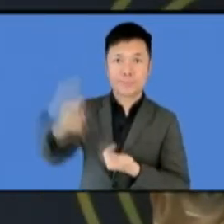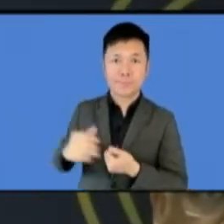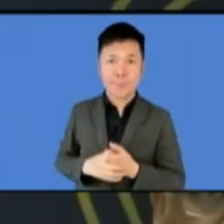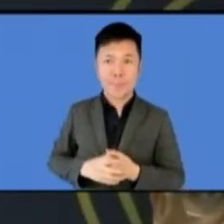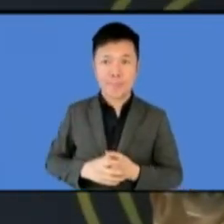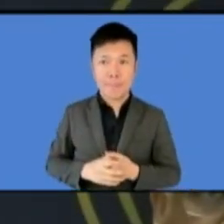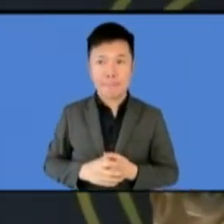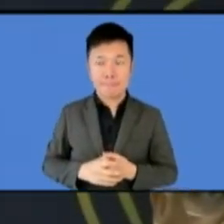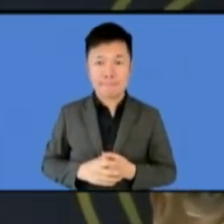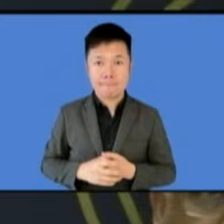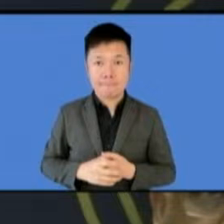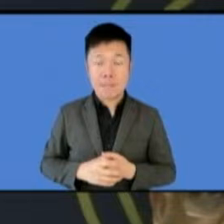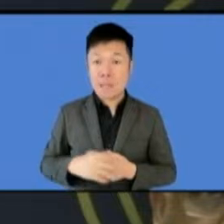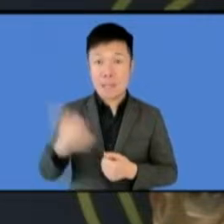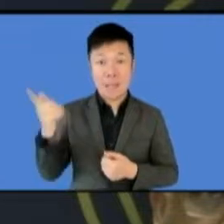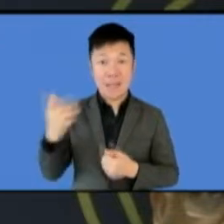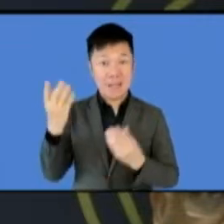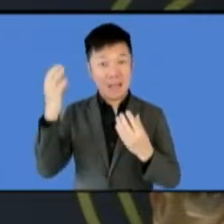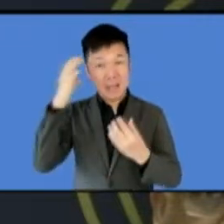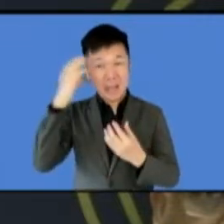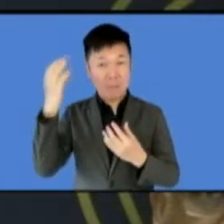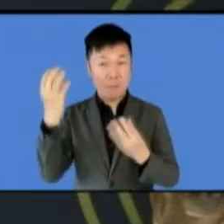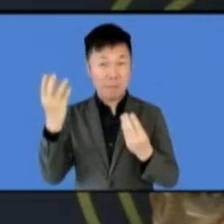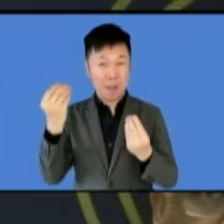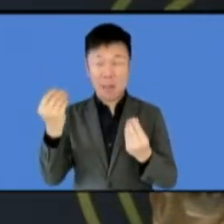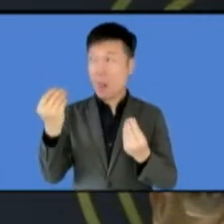concerns on fiscal sustainability in the future.